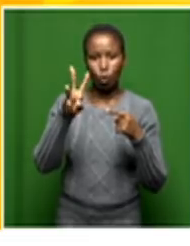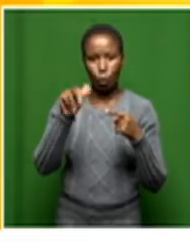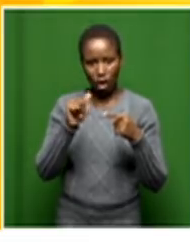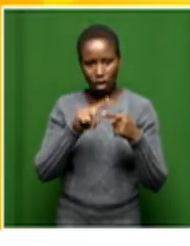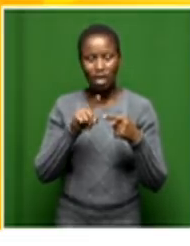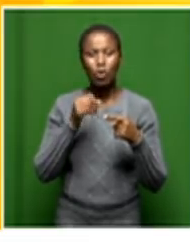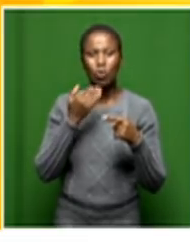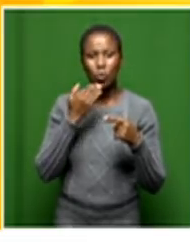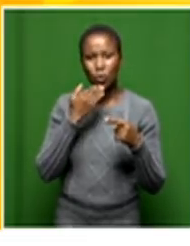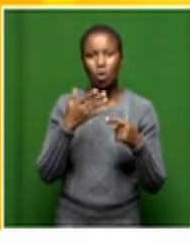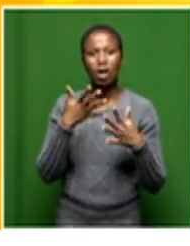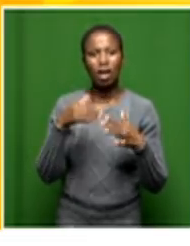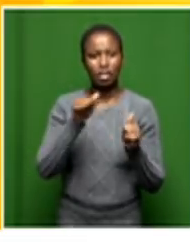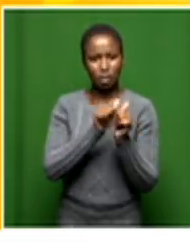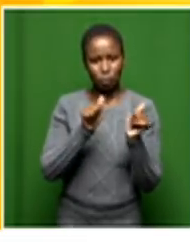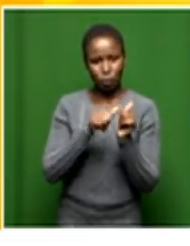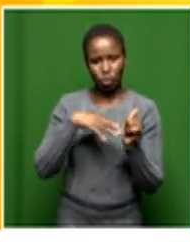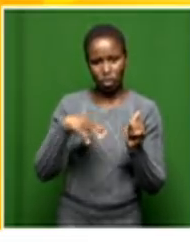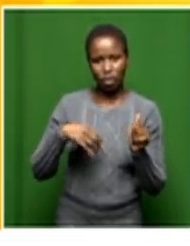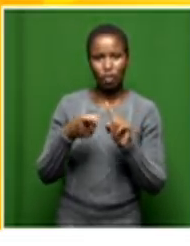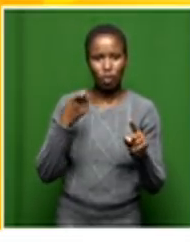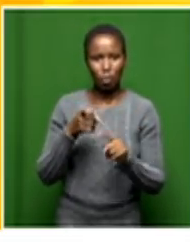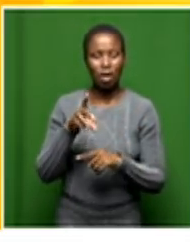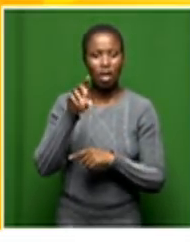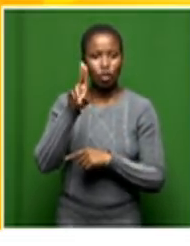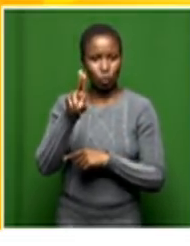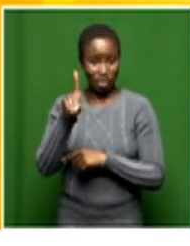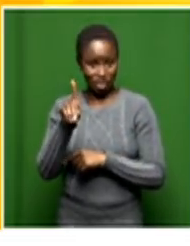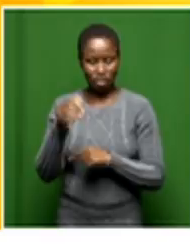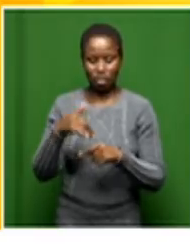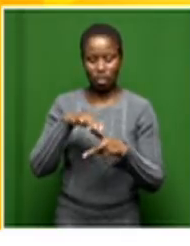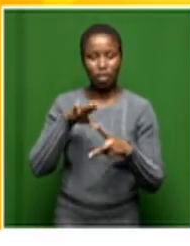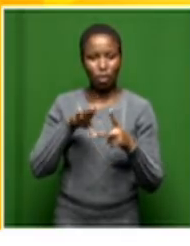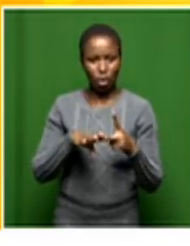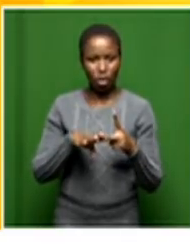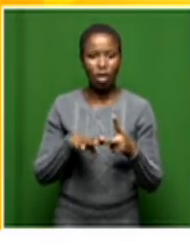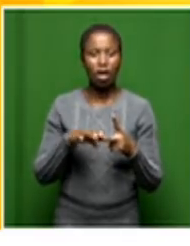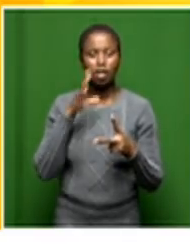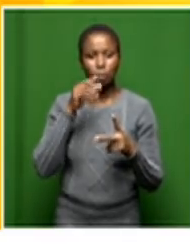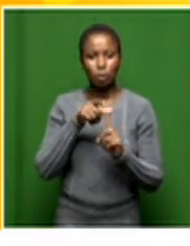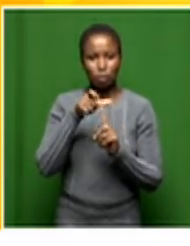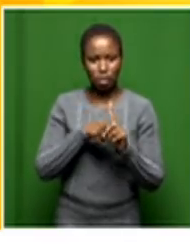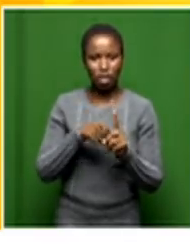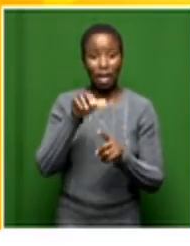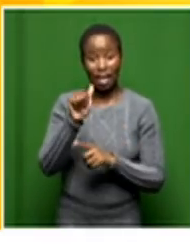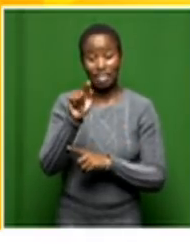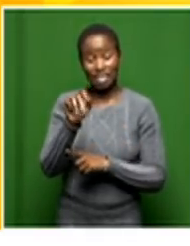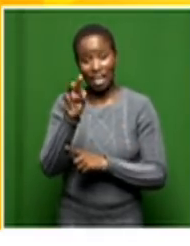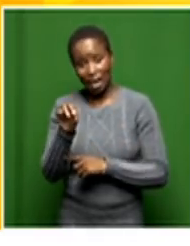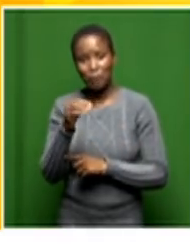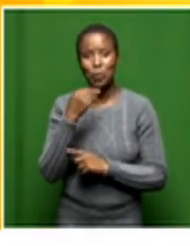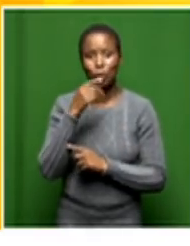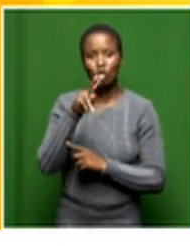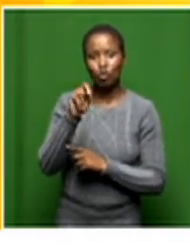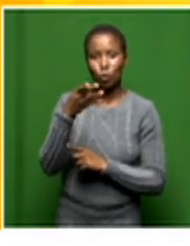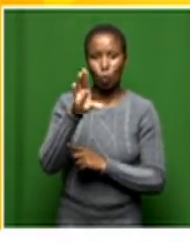President of the United Democratic Movement, also African Transformation Movement spokesperson Sibusiso Mncwango, as well